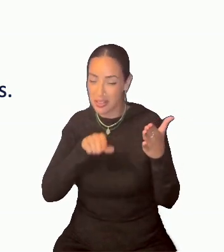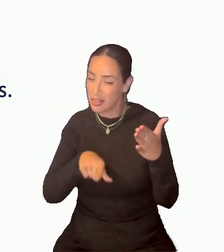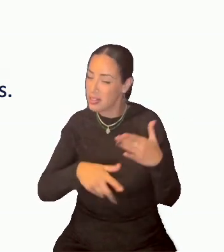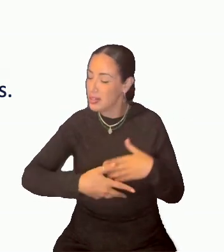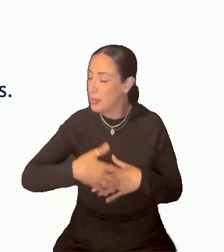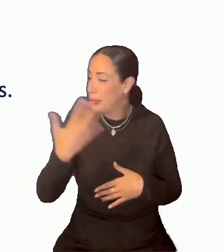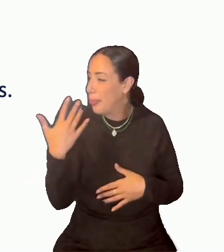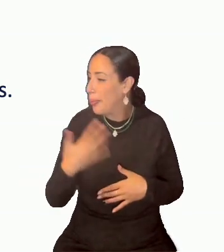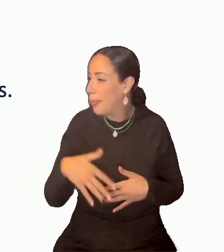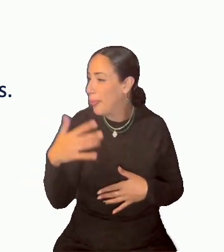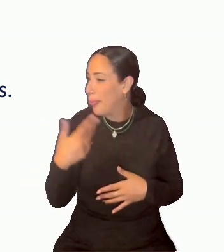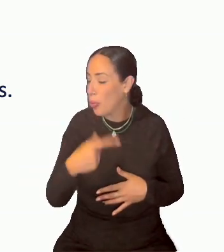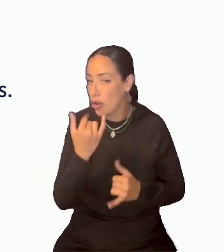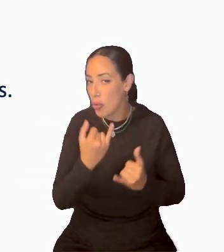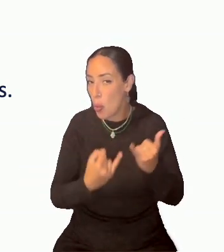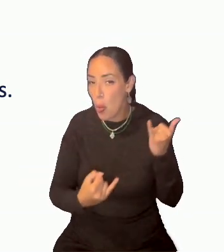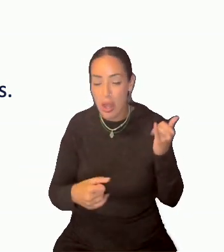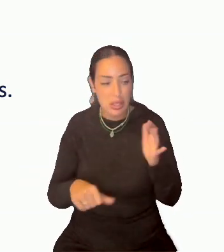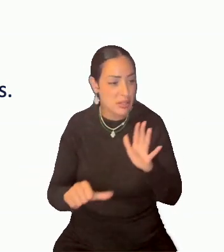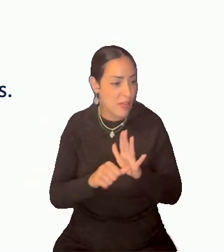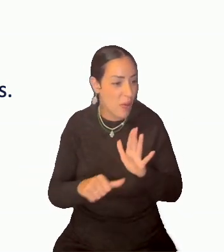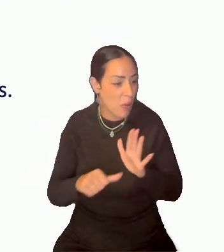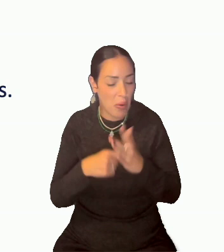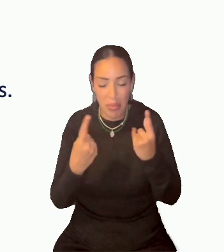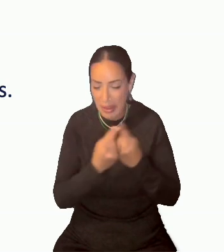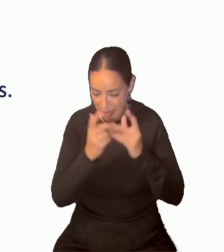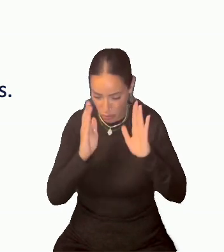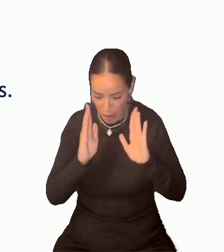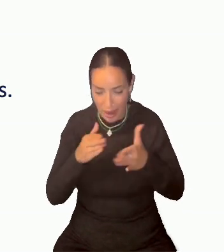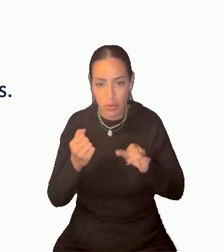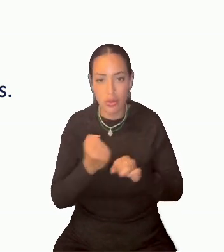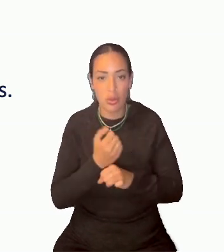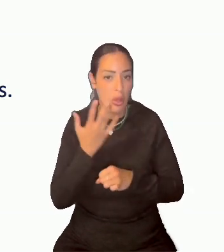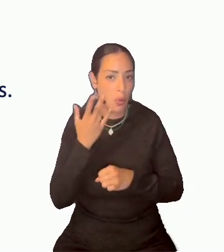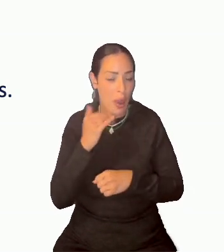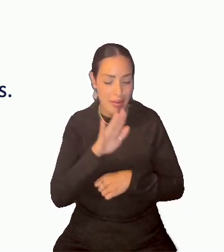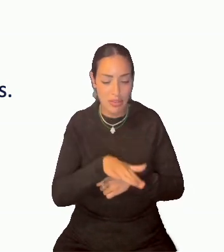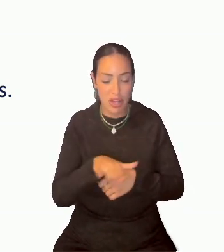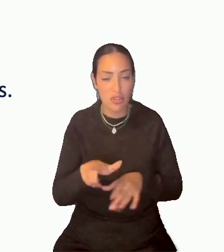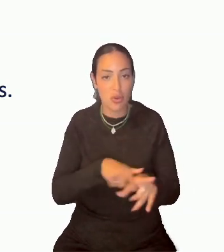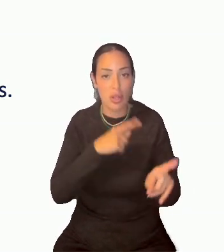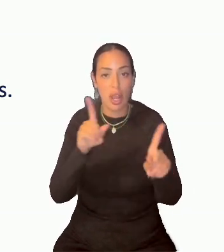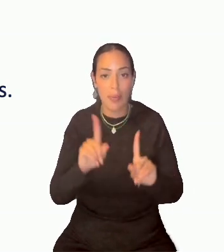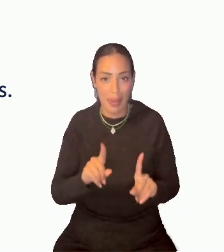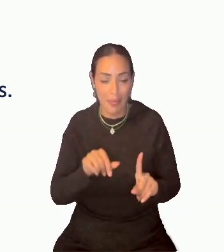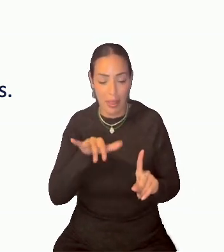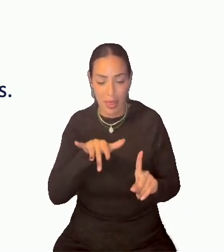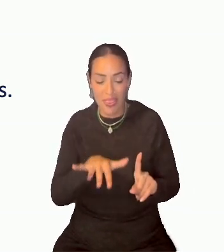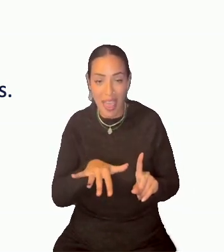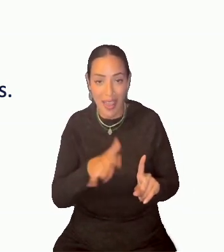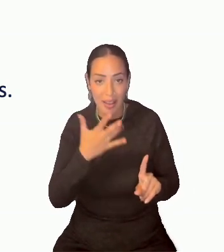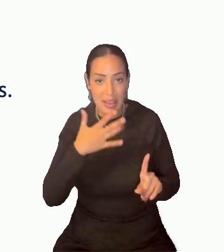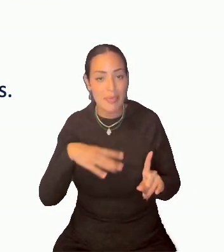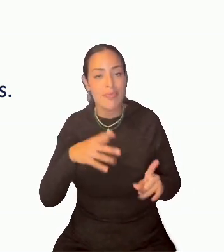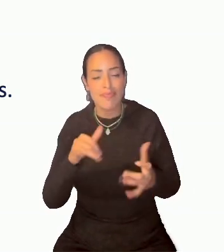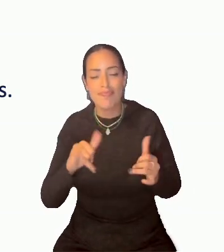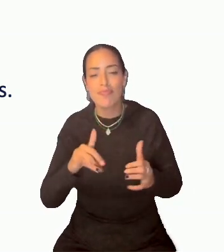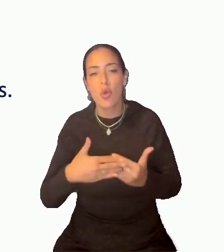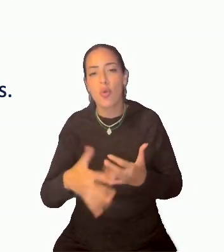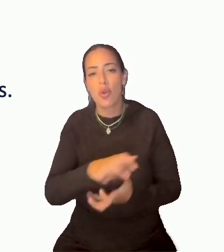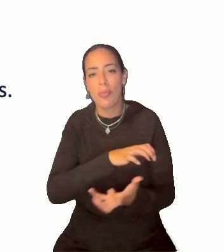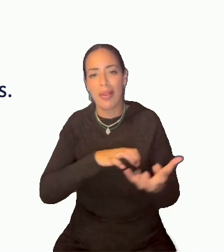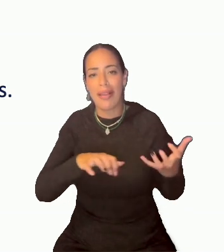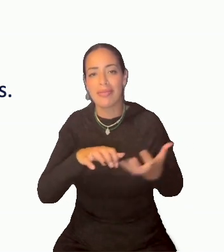the hardest things that you will ever have to do. The presence of children or young people may complicate the notification process.